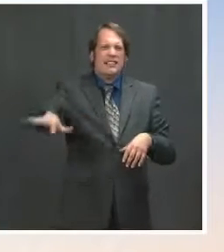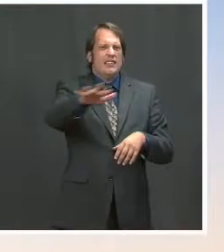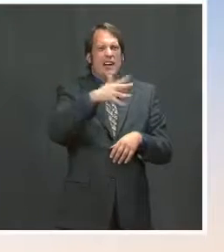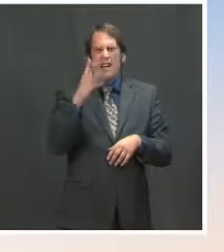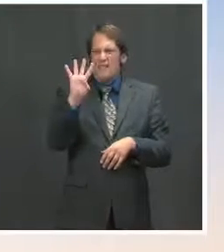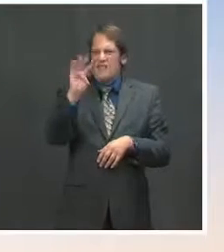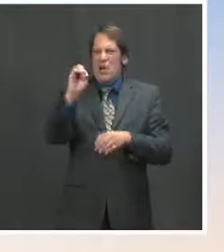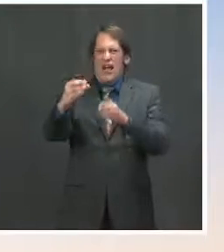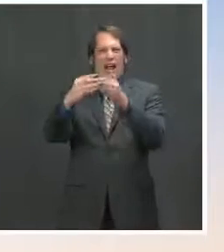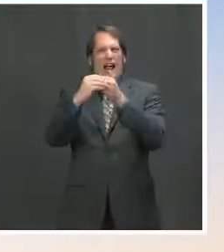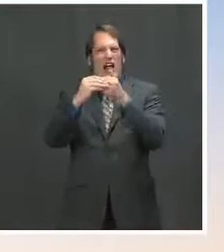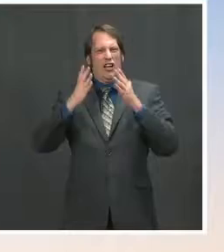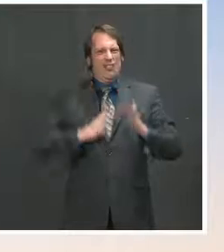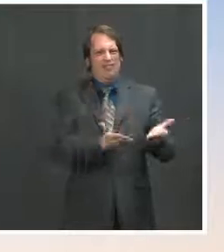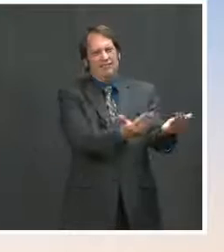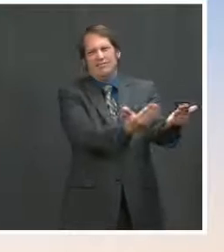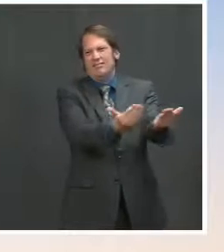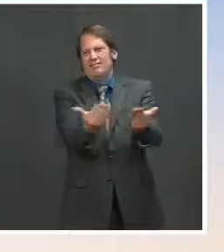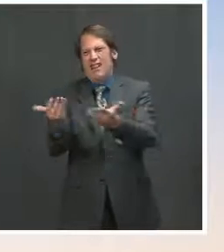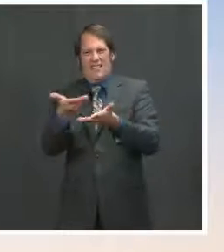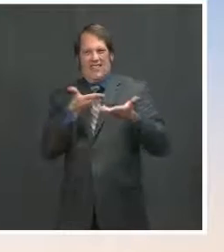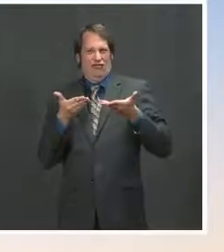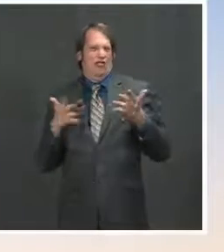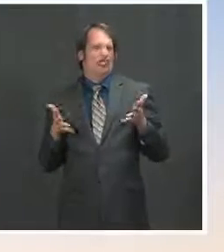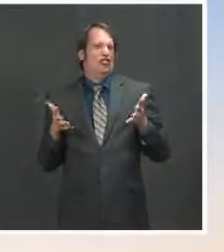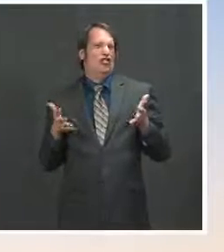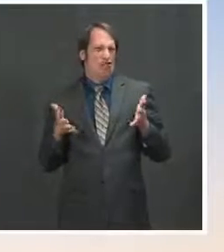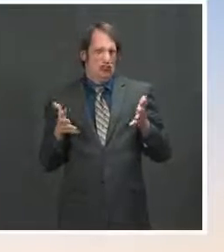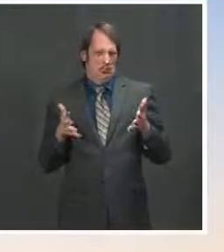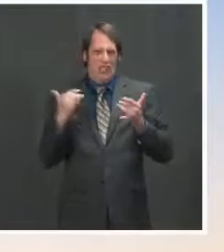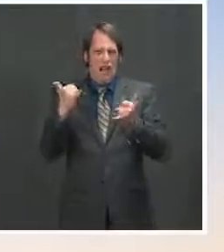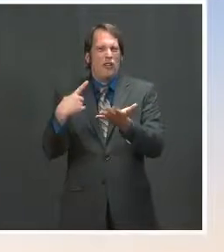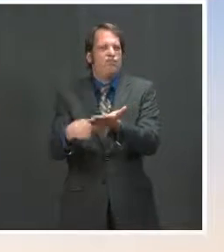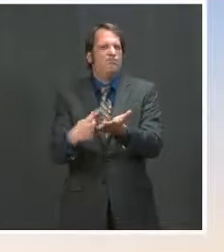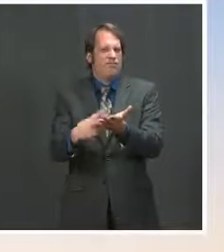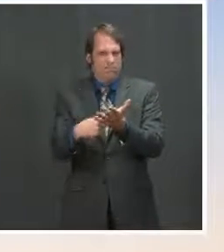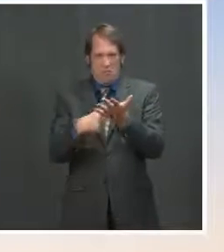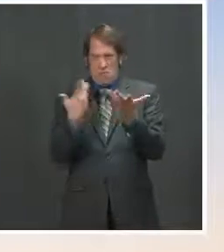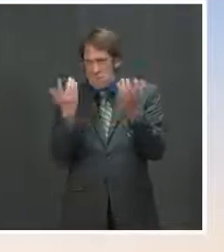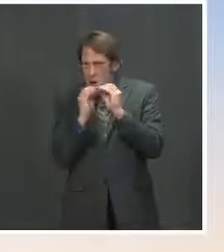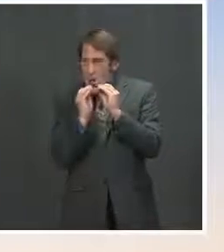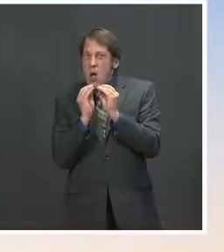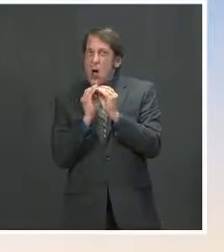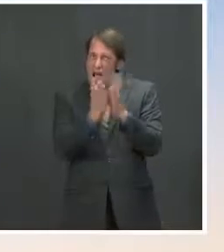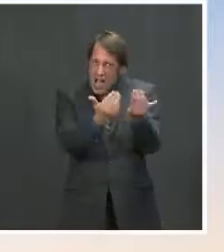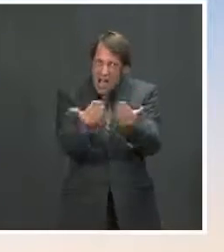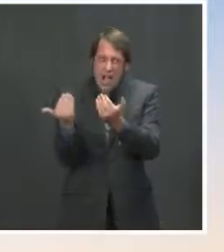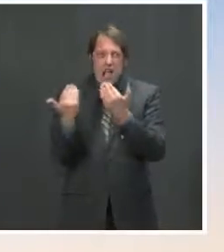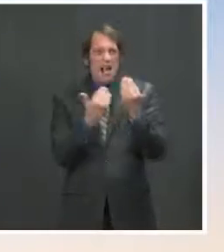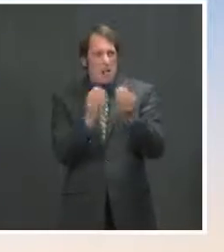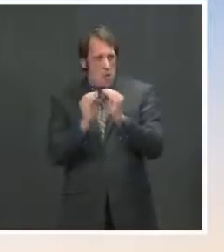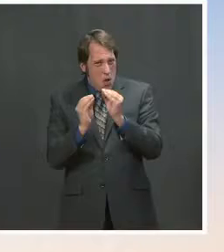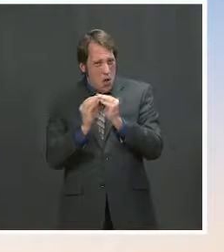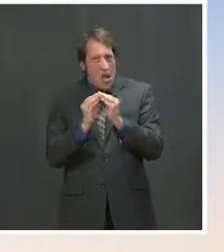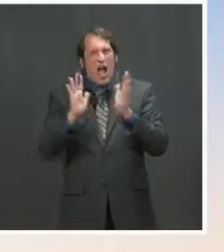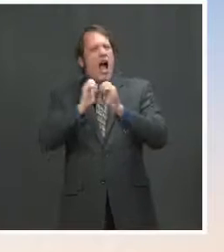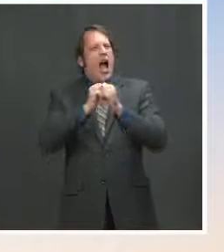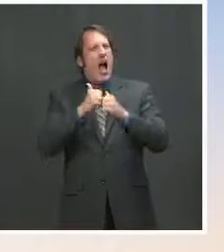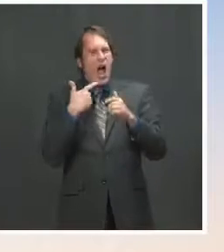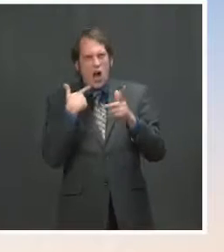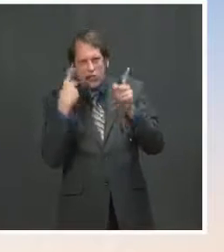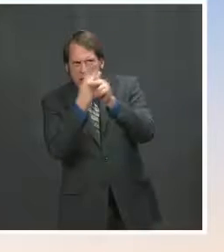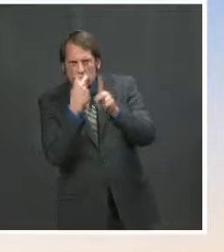be speaking. So I think the decision was made about how to impact and invite, or how to invite kind of some of the